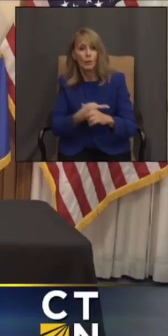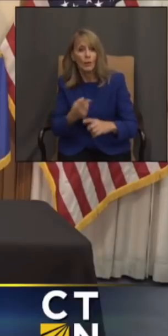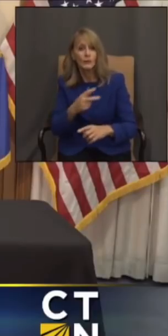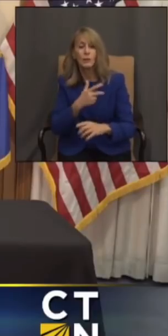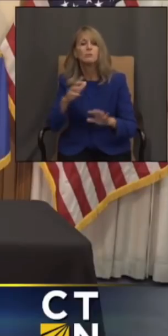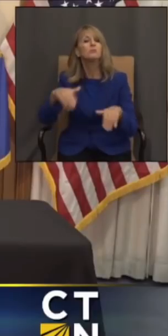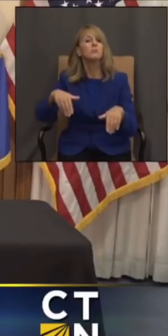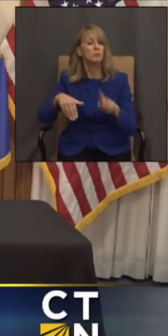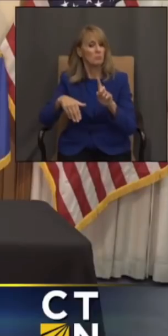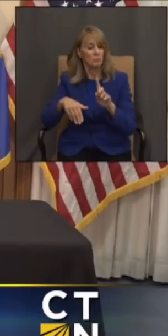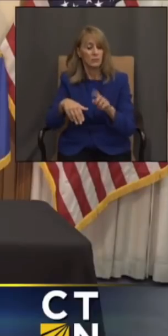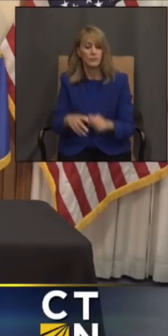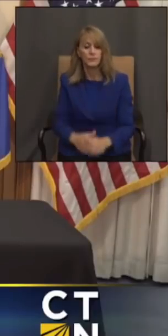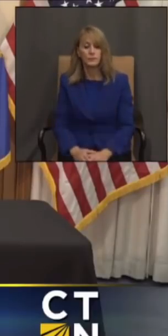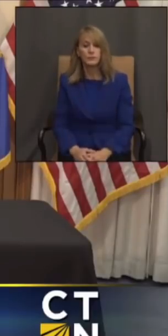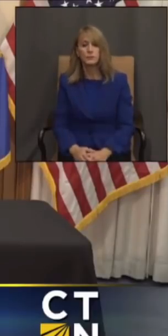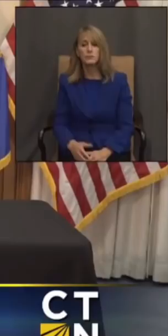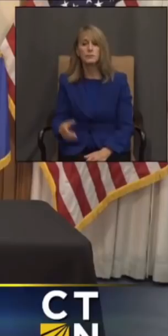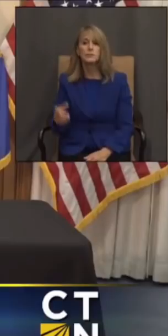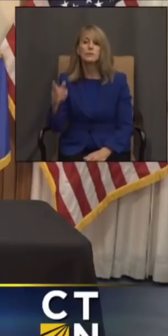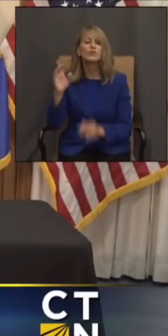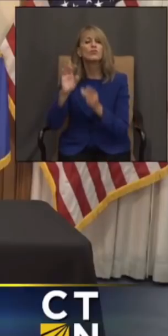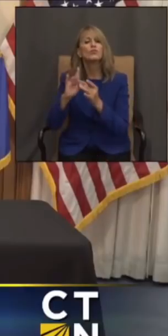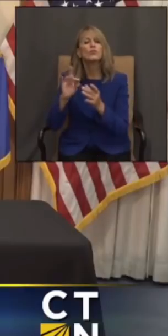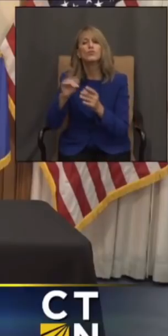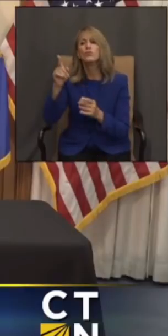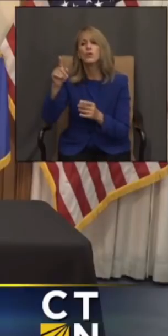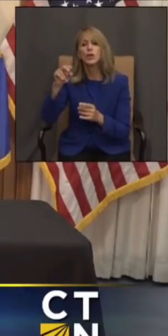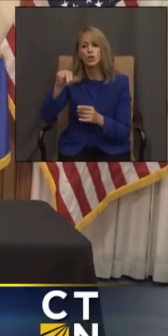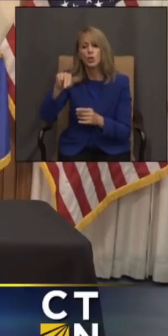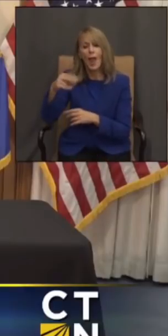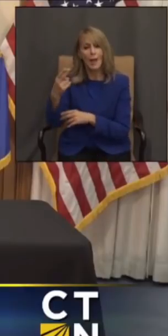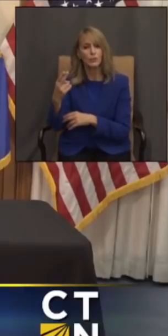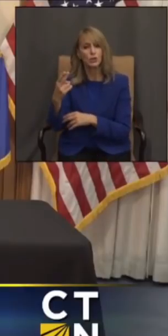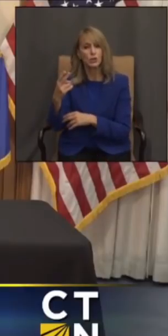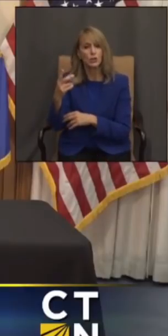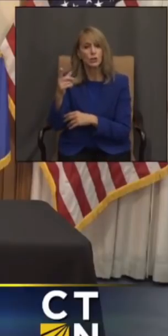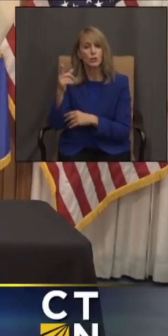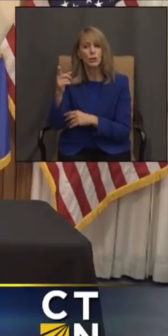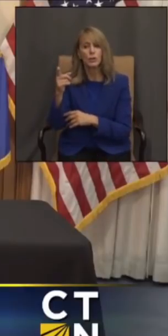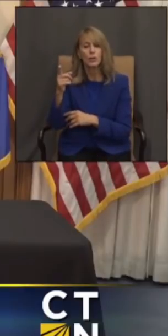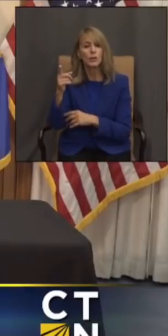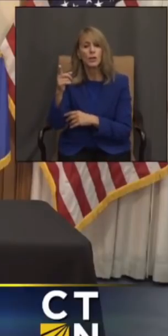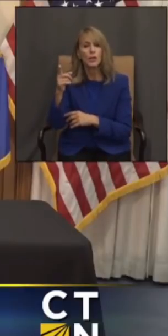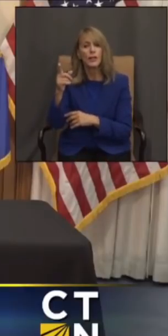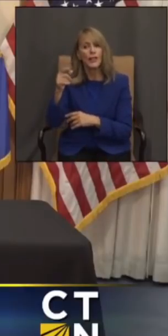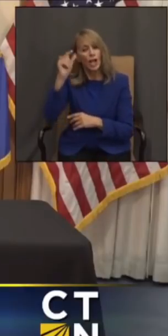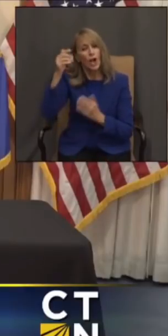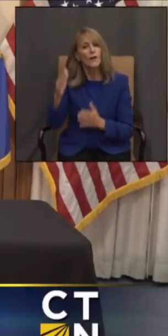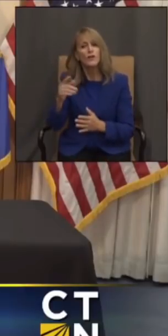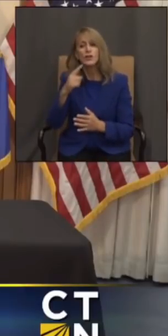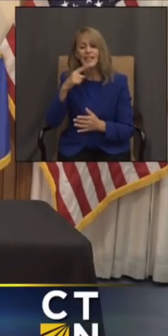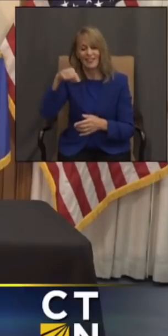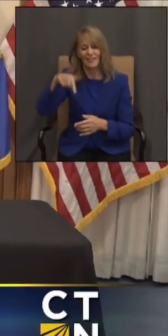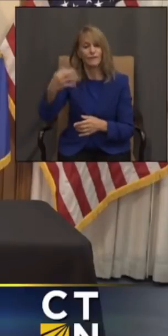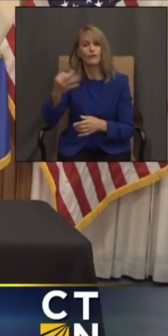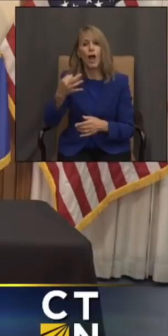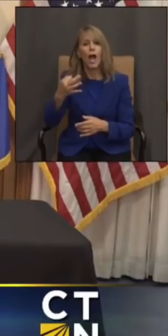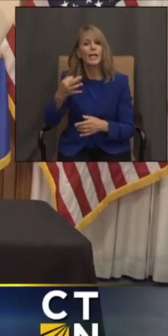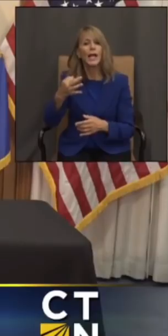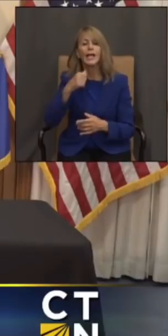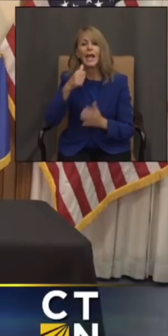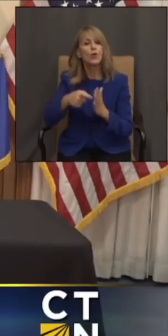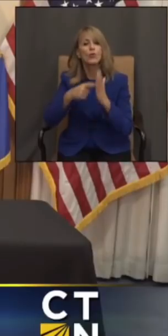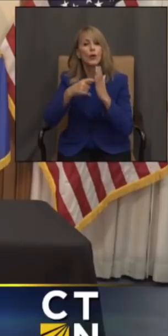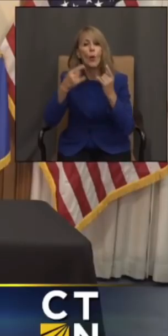Governor, it just came out of New Hampshire, word that the governor will drop the mask mandate there, I believe Friday.